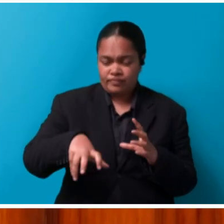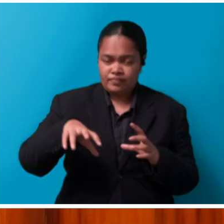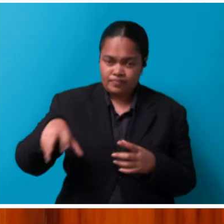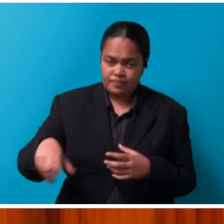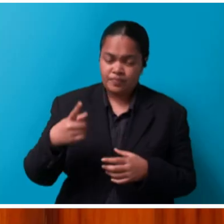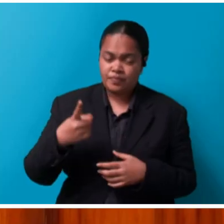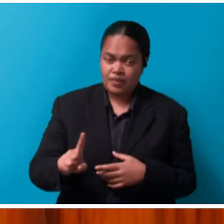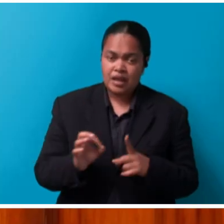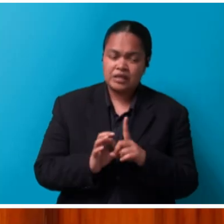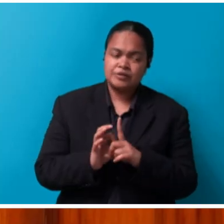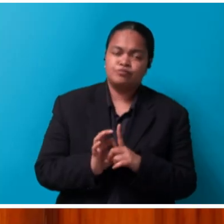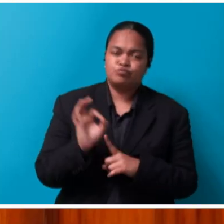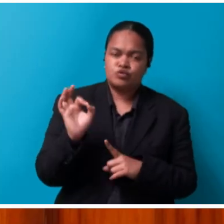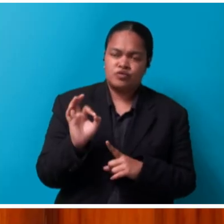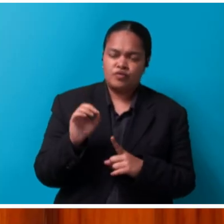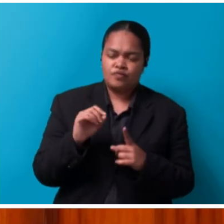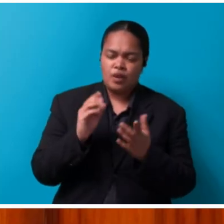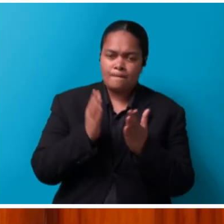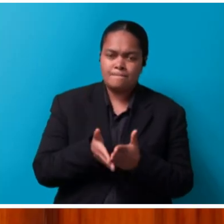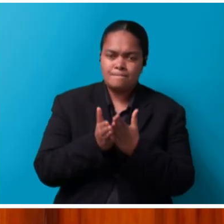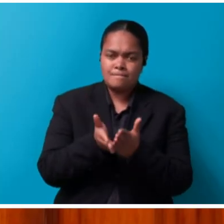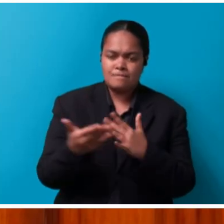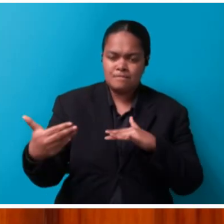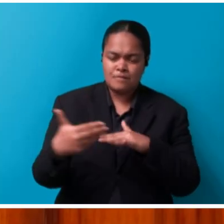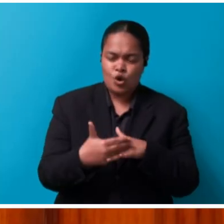and improved port facilities.